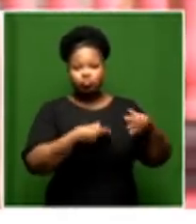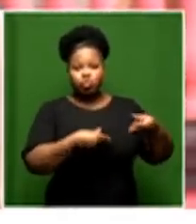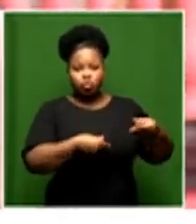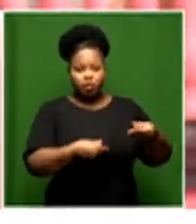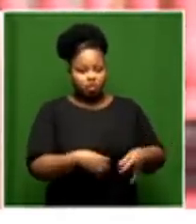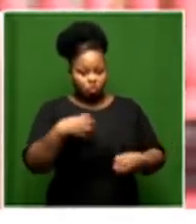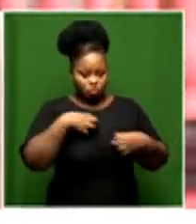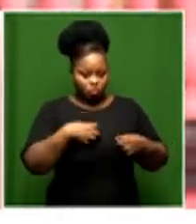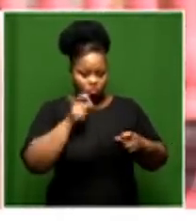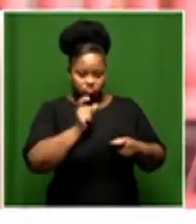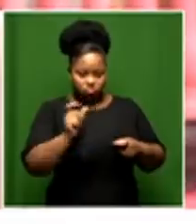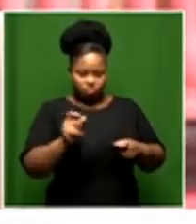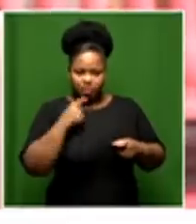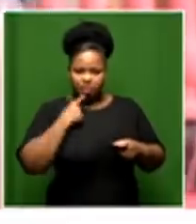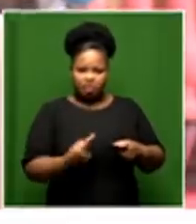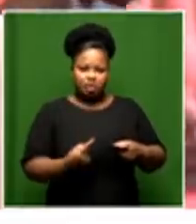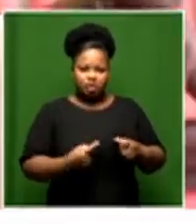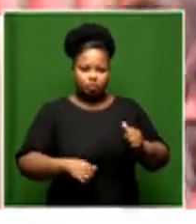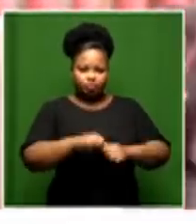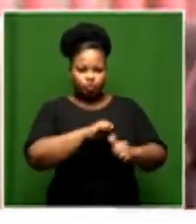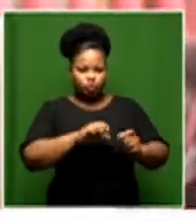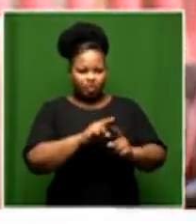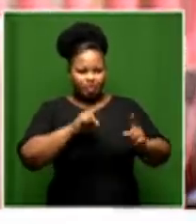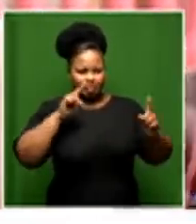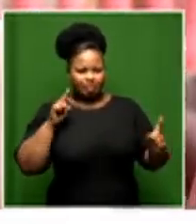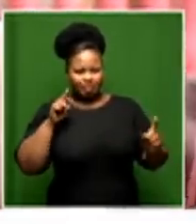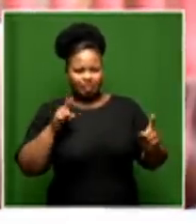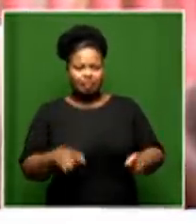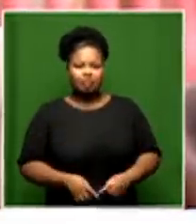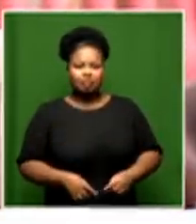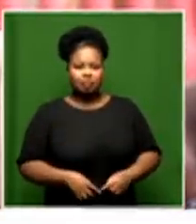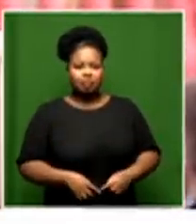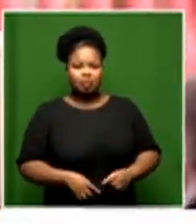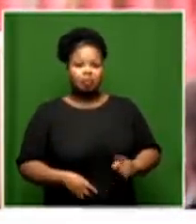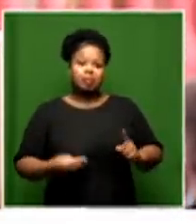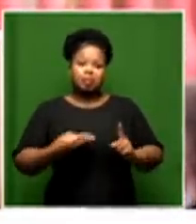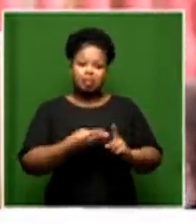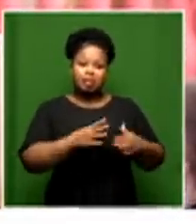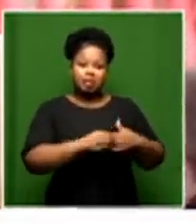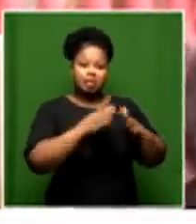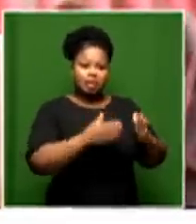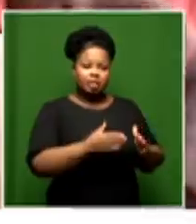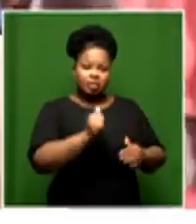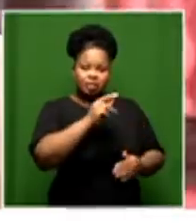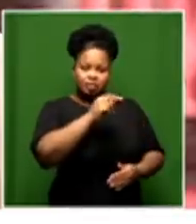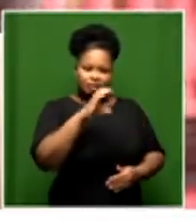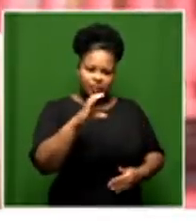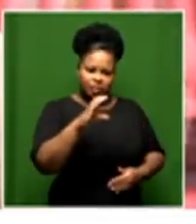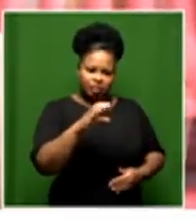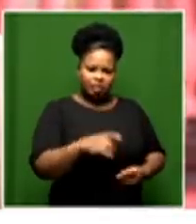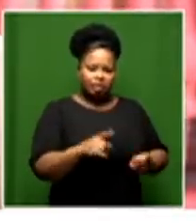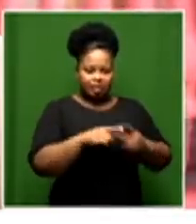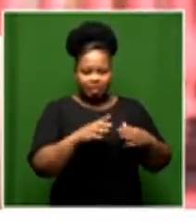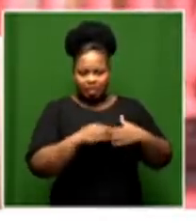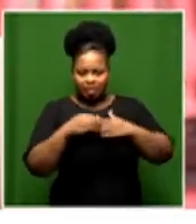own words, say that there was a social distance gap. There was a gap between the leaders of the African National Congress